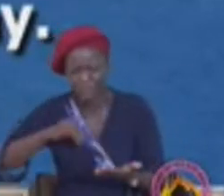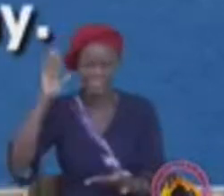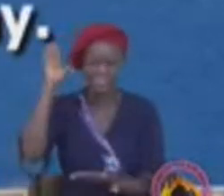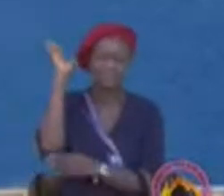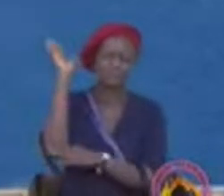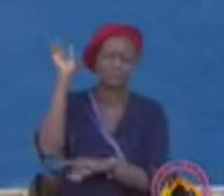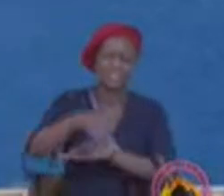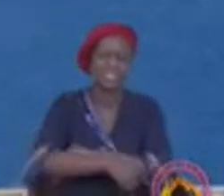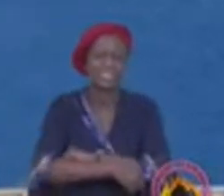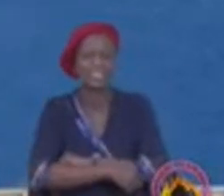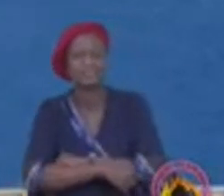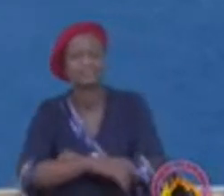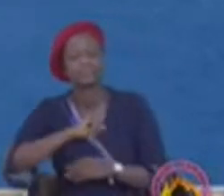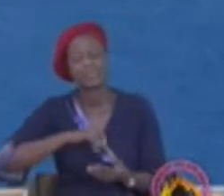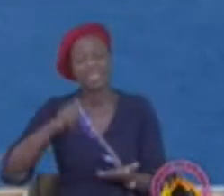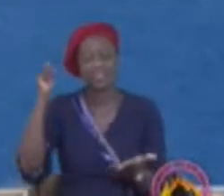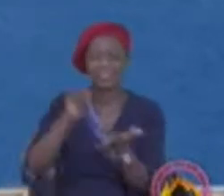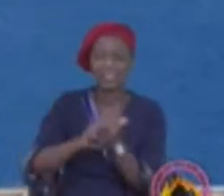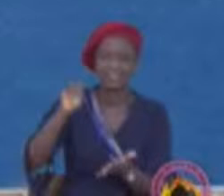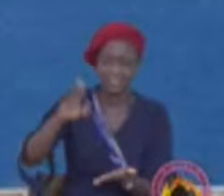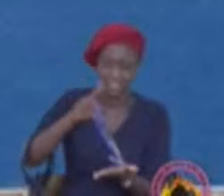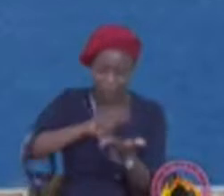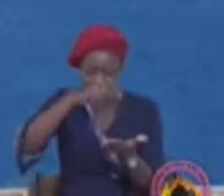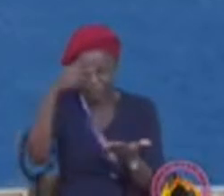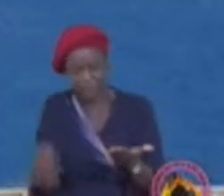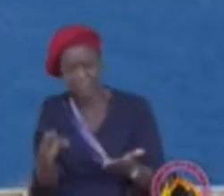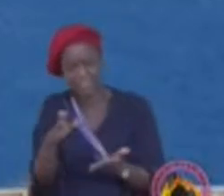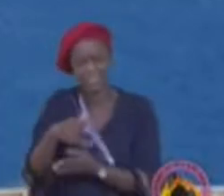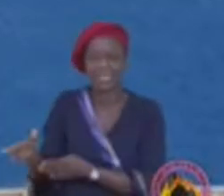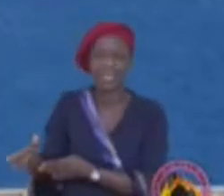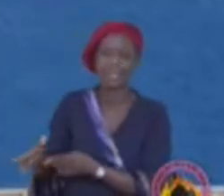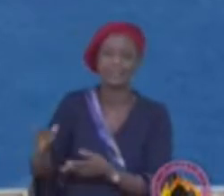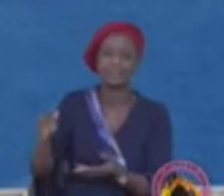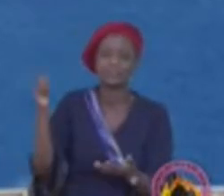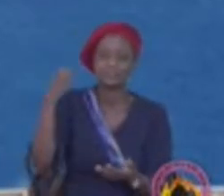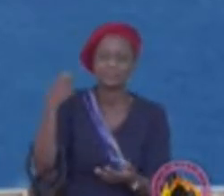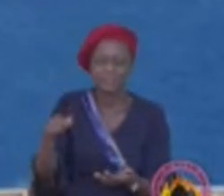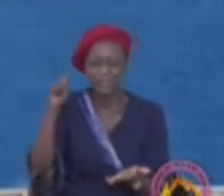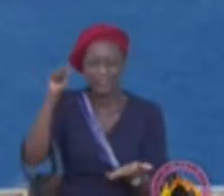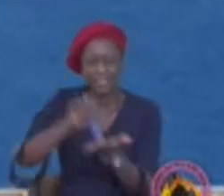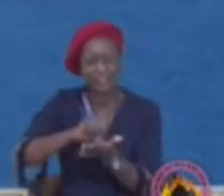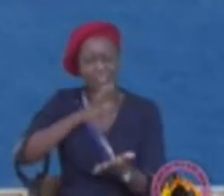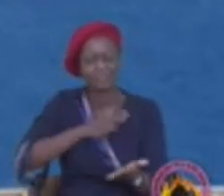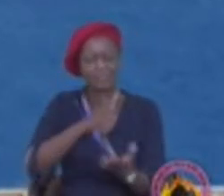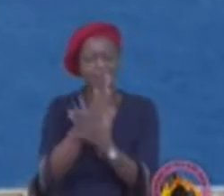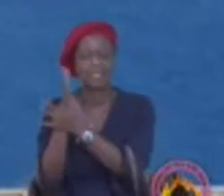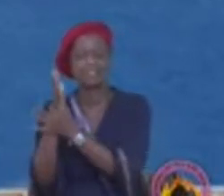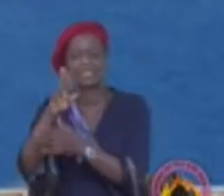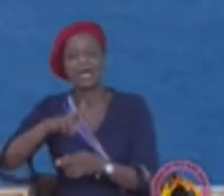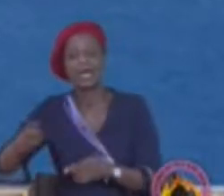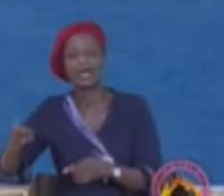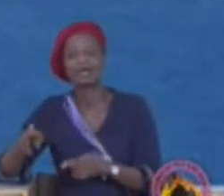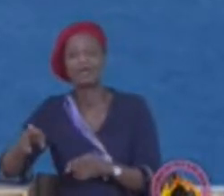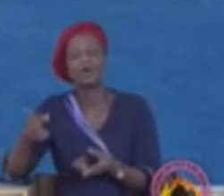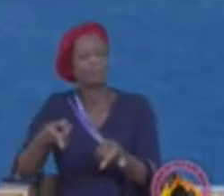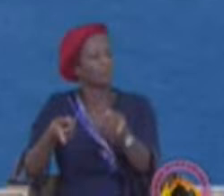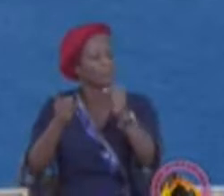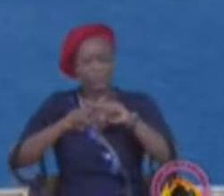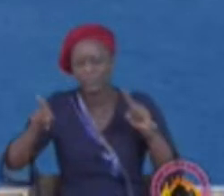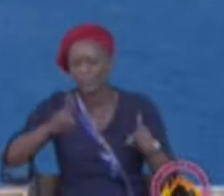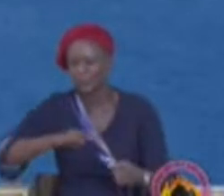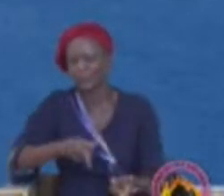noonday. 1,000 shall fall at thy side, and 10,000 at thy right hand, but it shall not come nigh